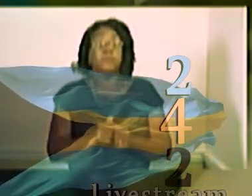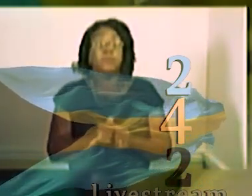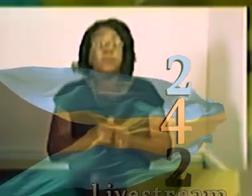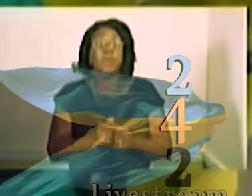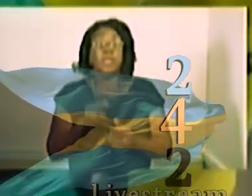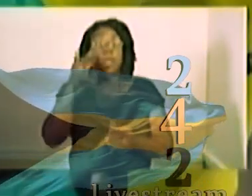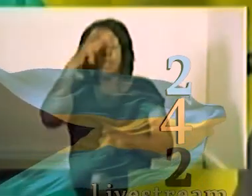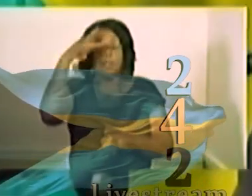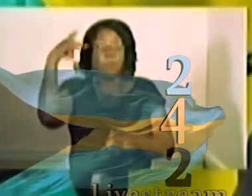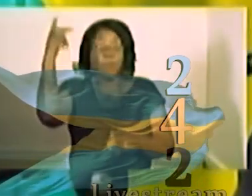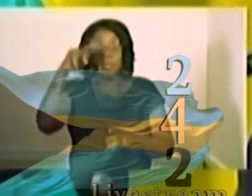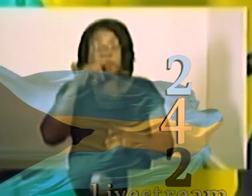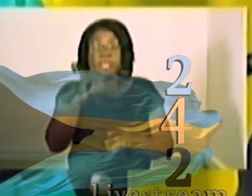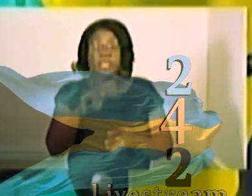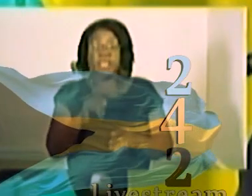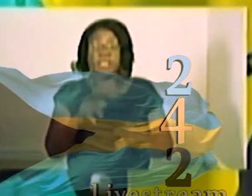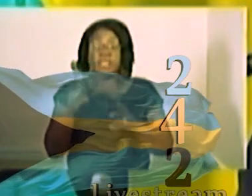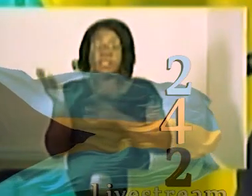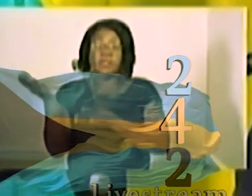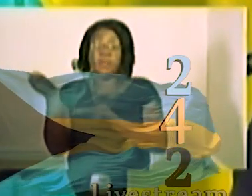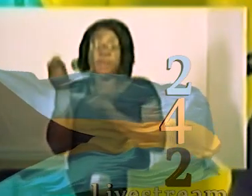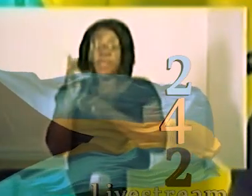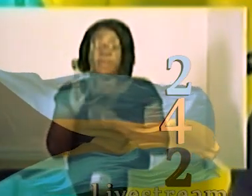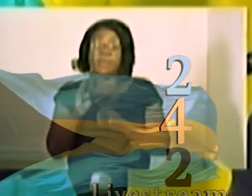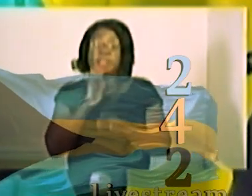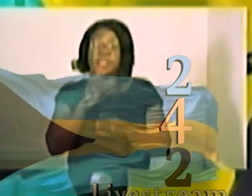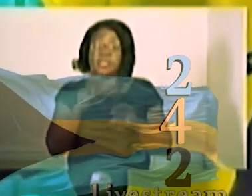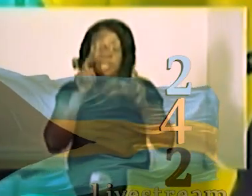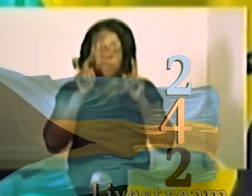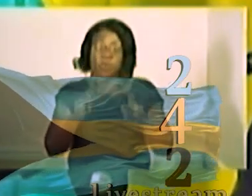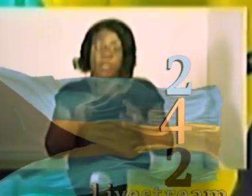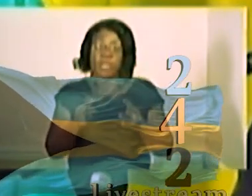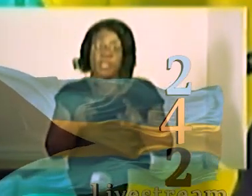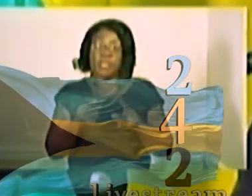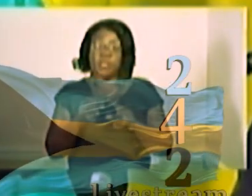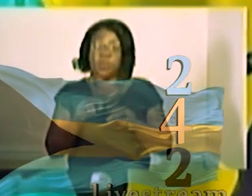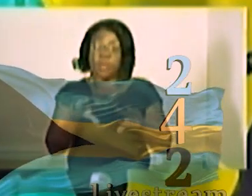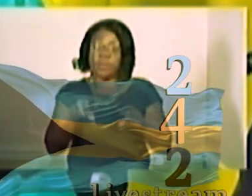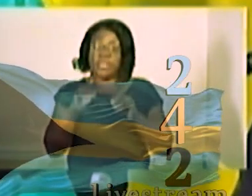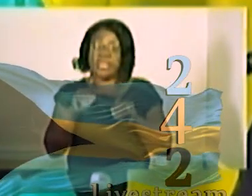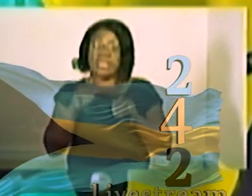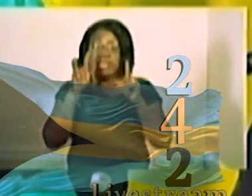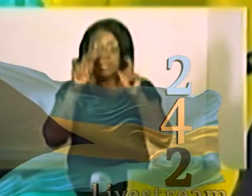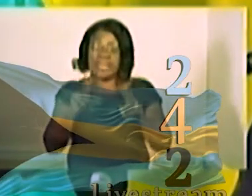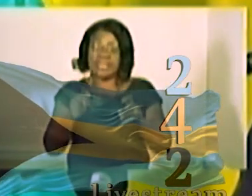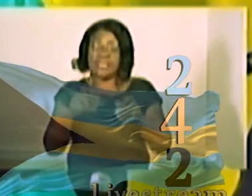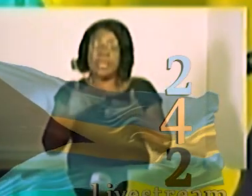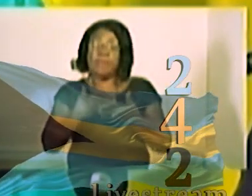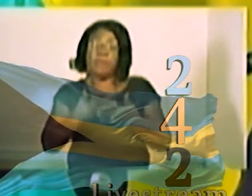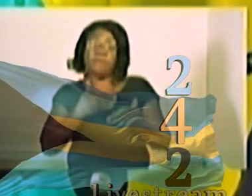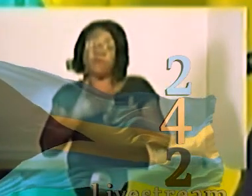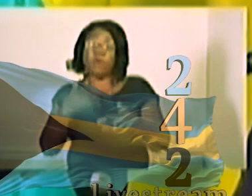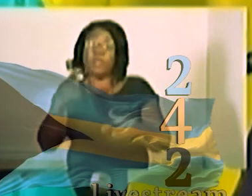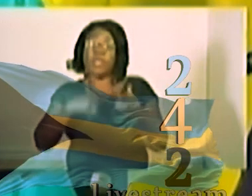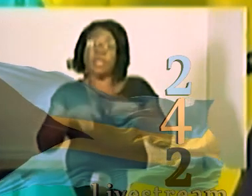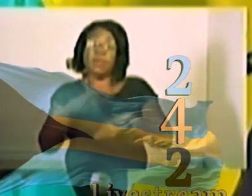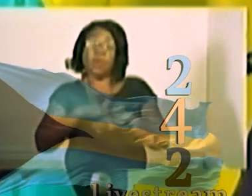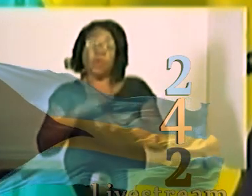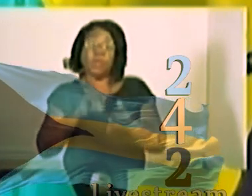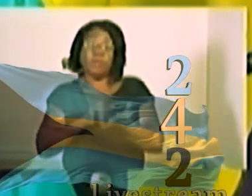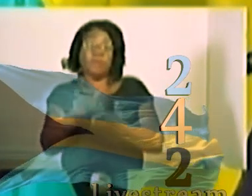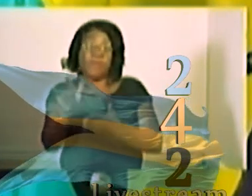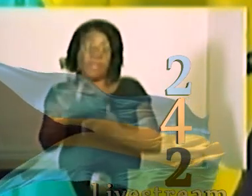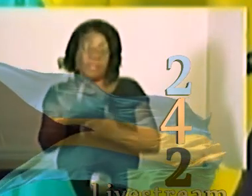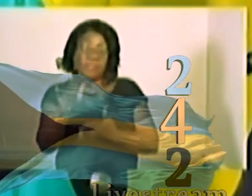The policy is residents are still required to obtain a COVID negative test. And as you know, that would have